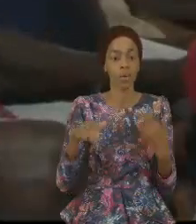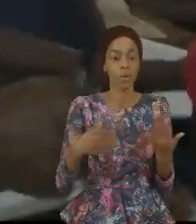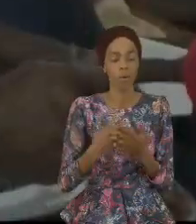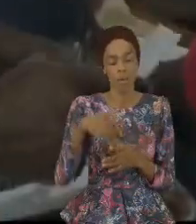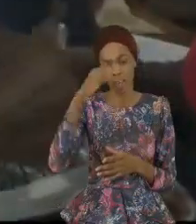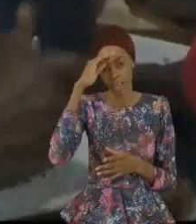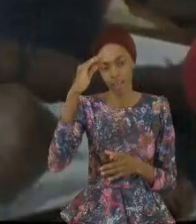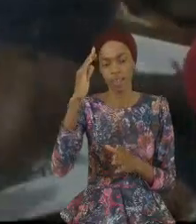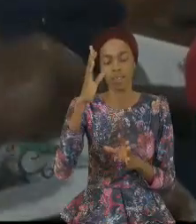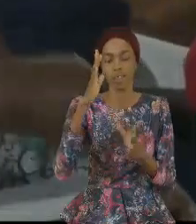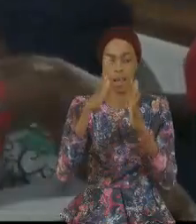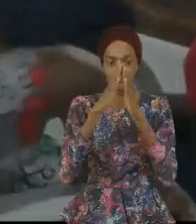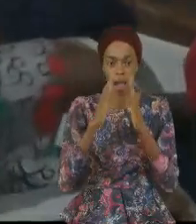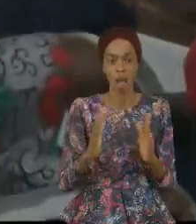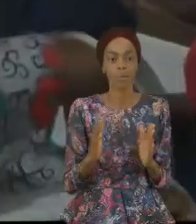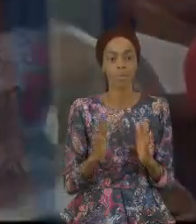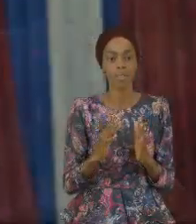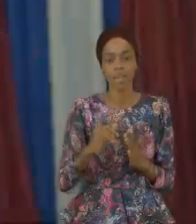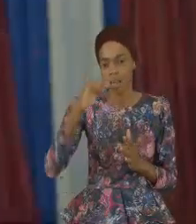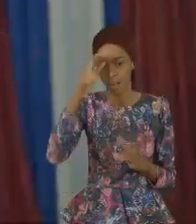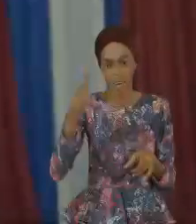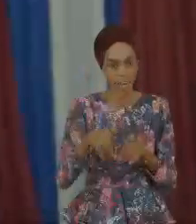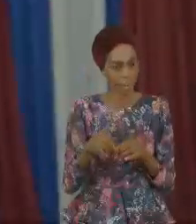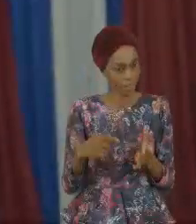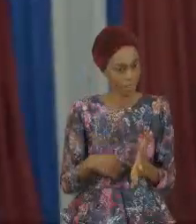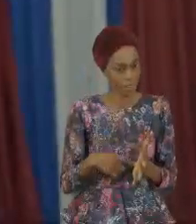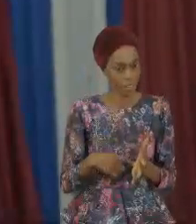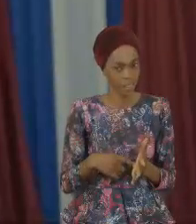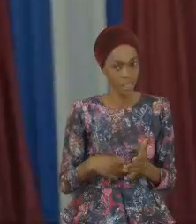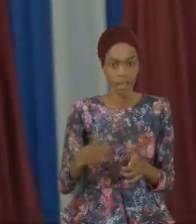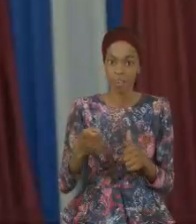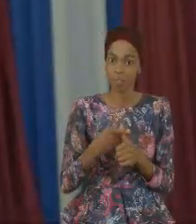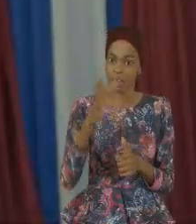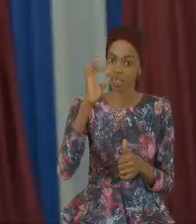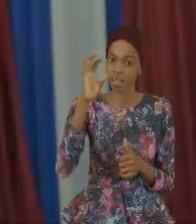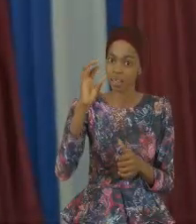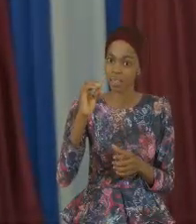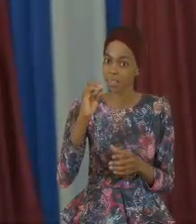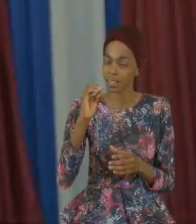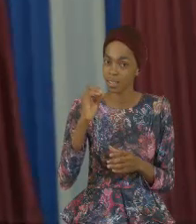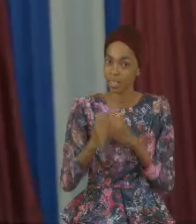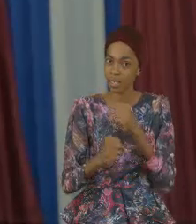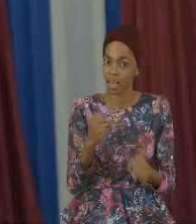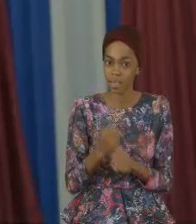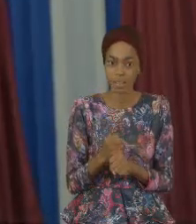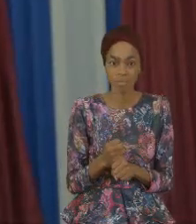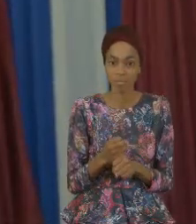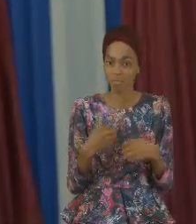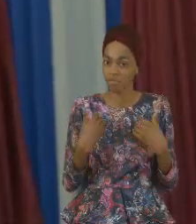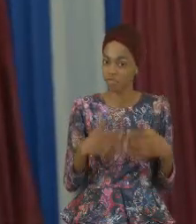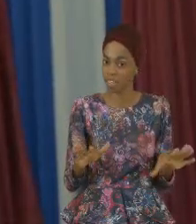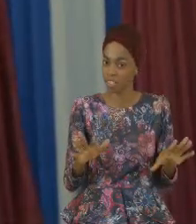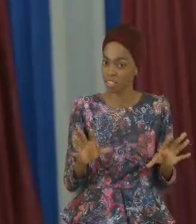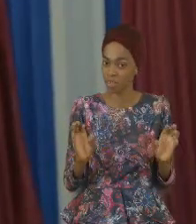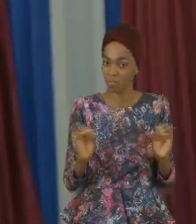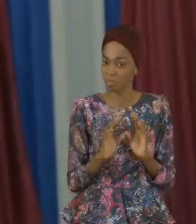his house. A man like that, the first 80 years gone, and nothing of